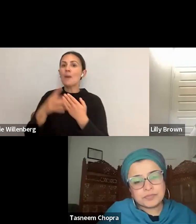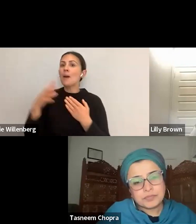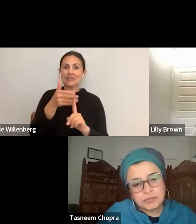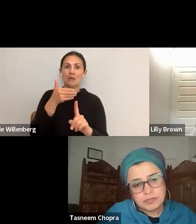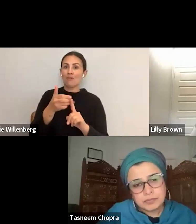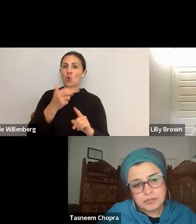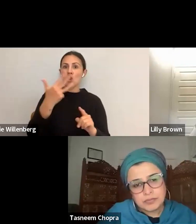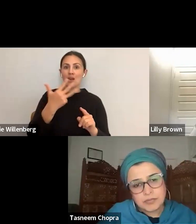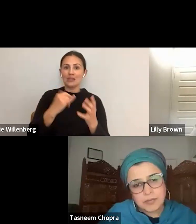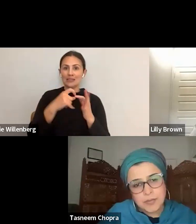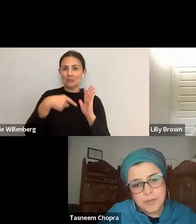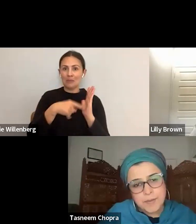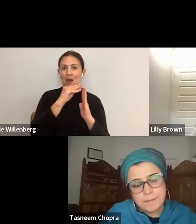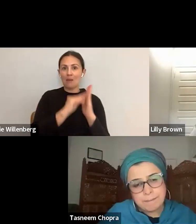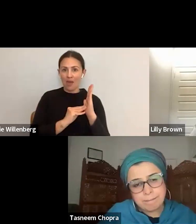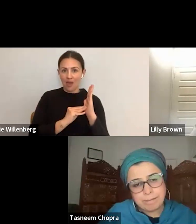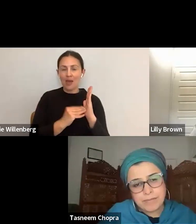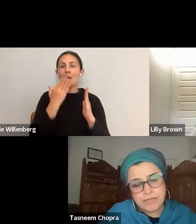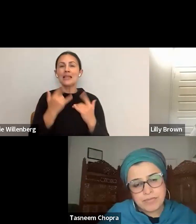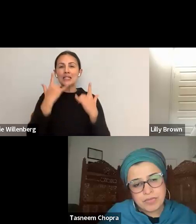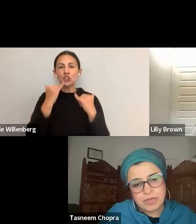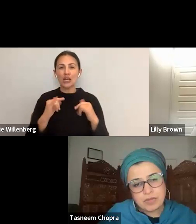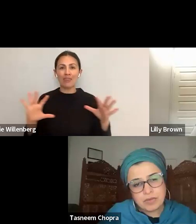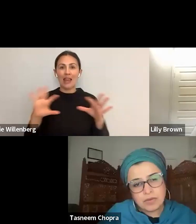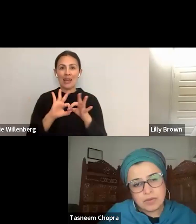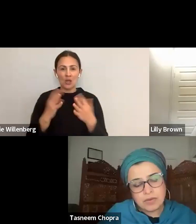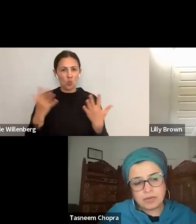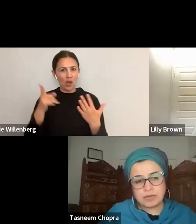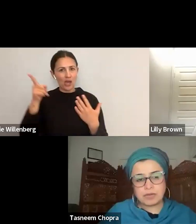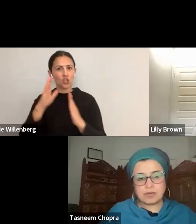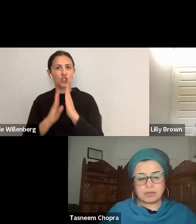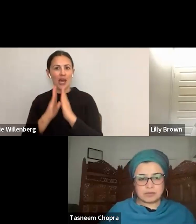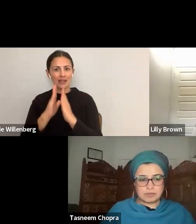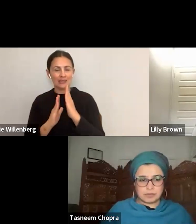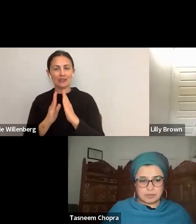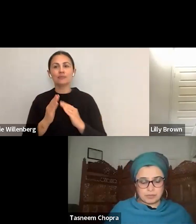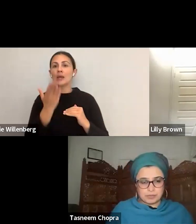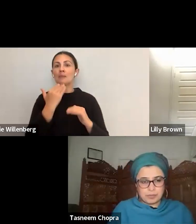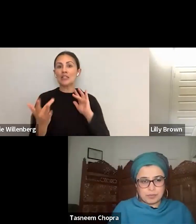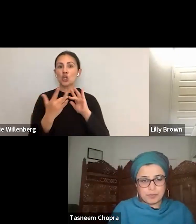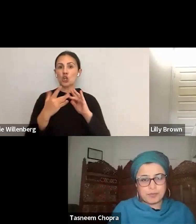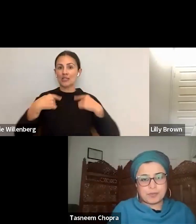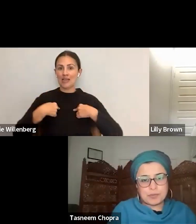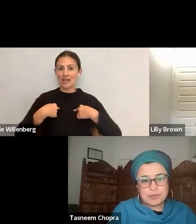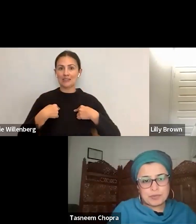more information, please see the link in the chat and reach out to us via